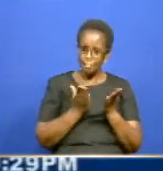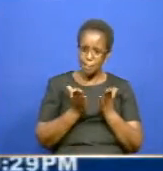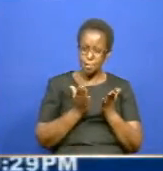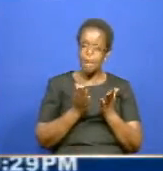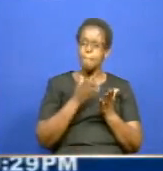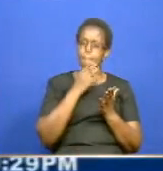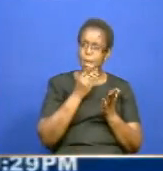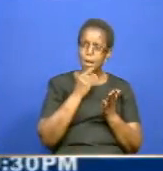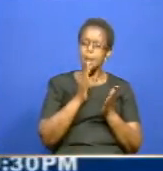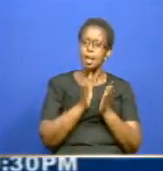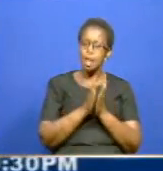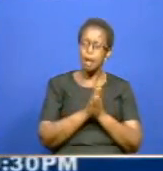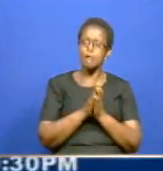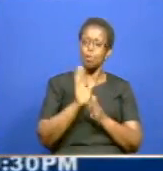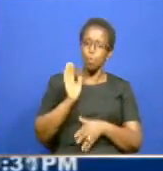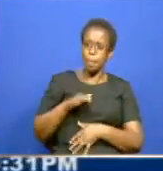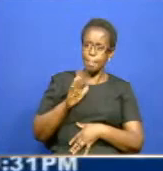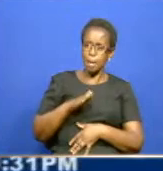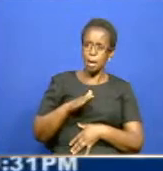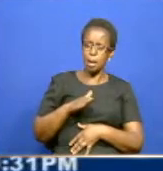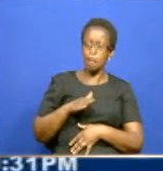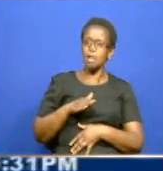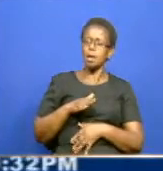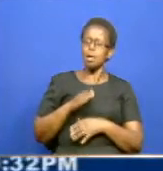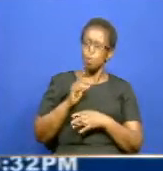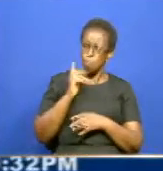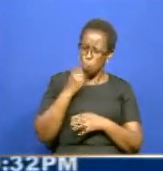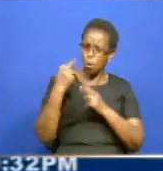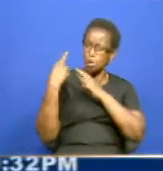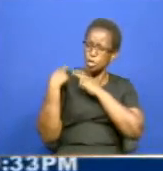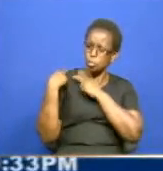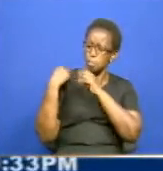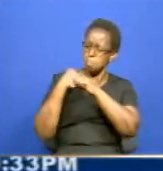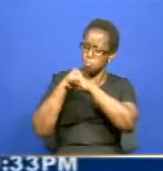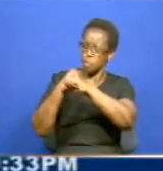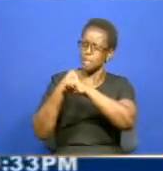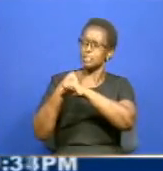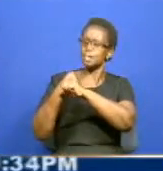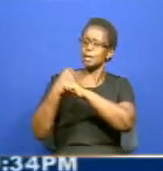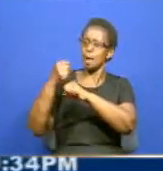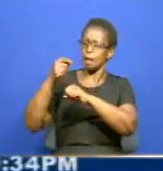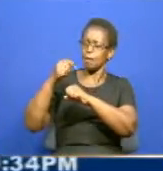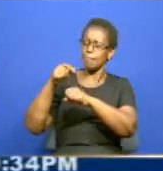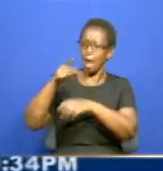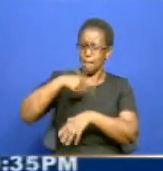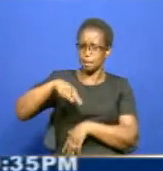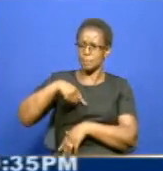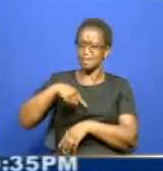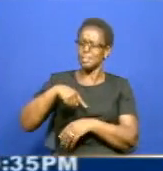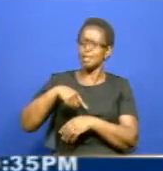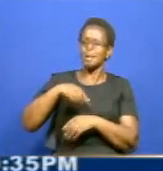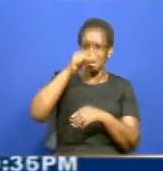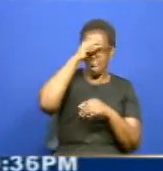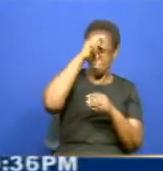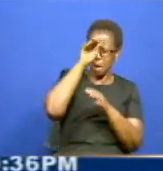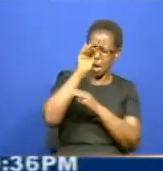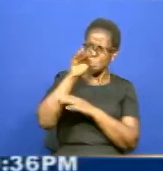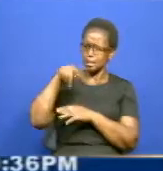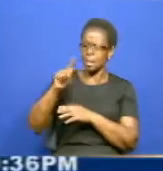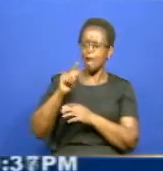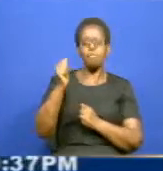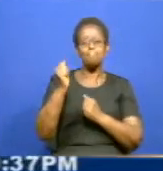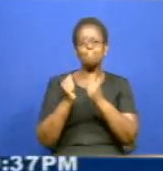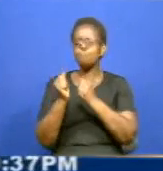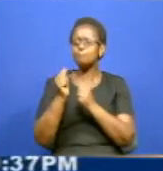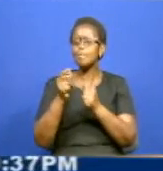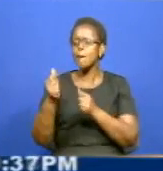who protect our lives, are now being asked to go and buy their own uniform. Mr. Speaker, sir, I listened recently